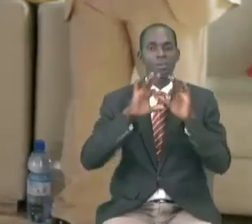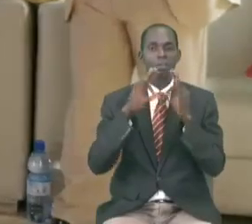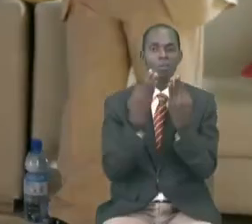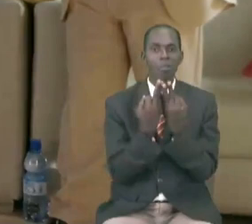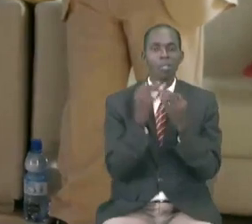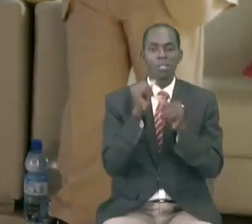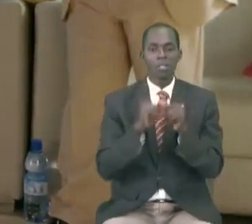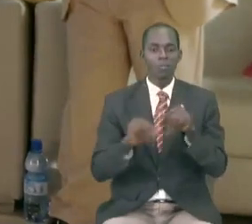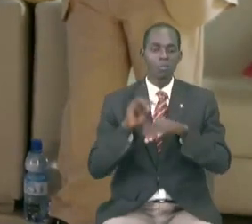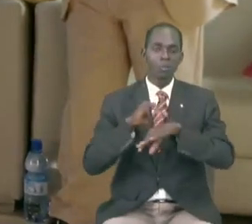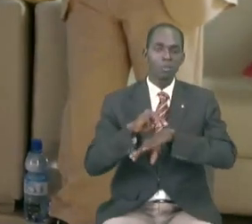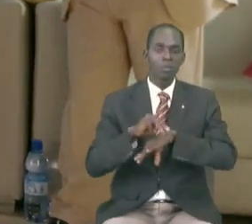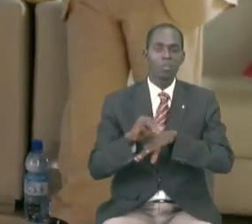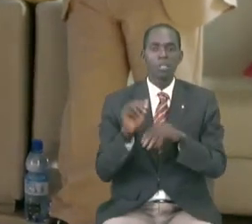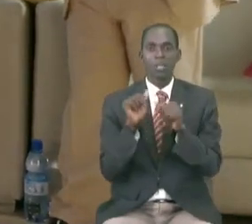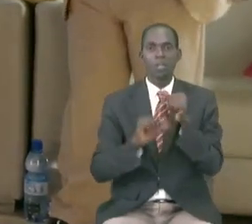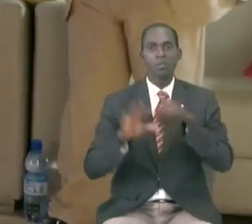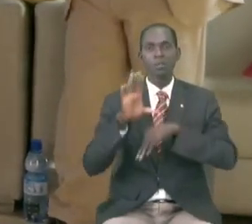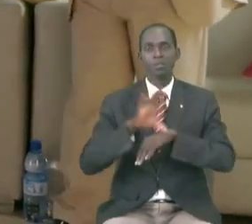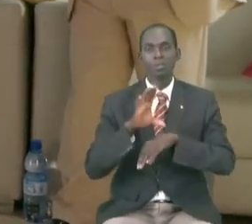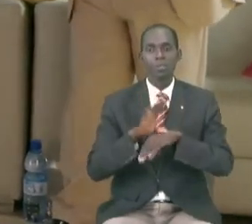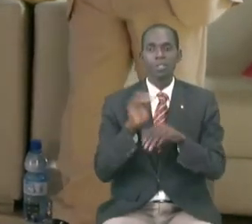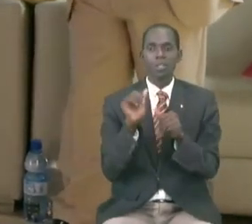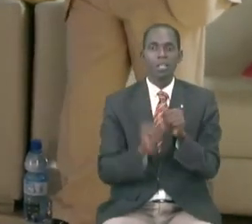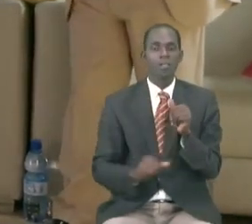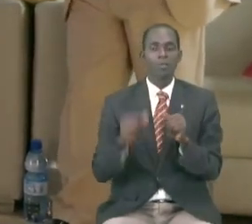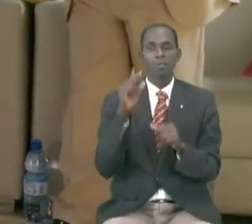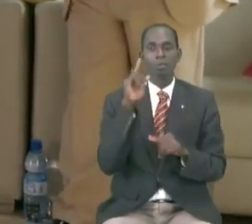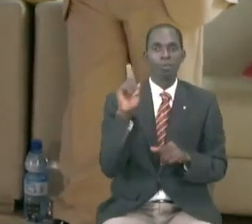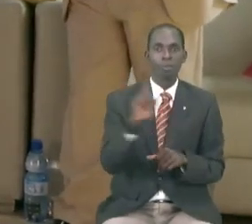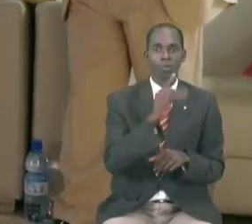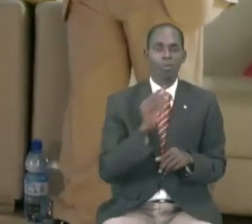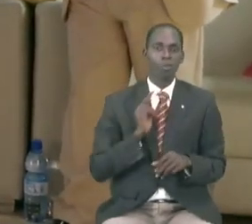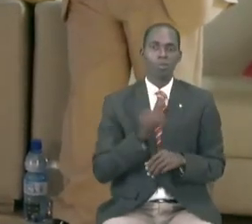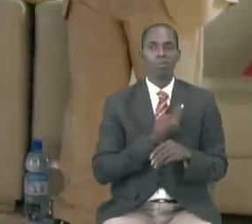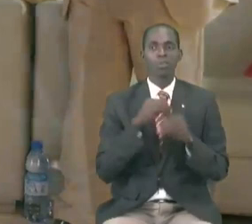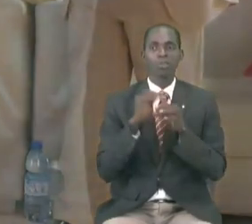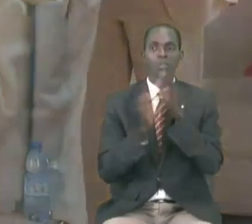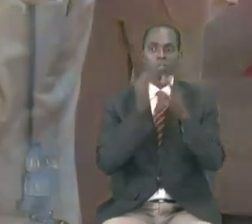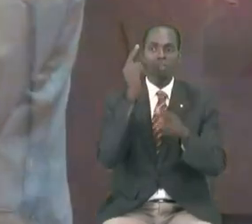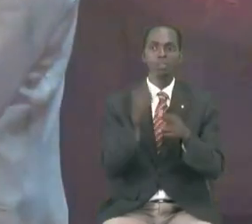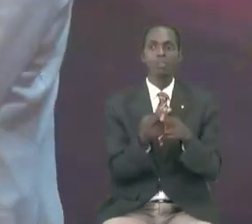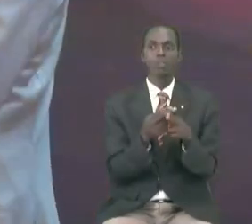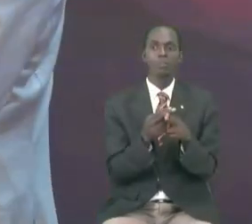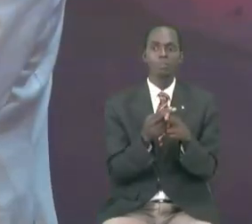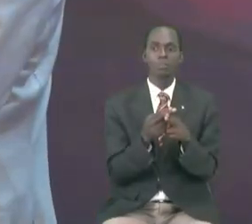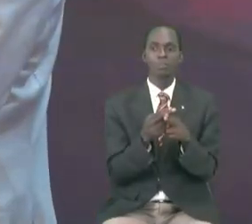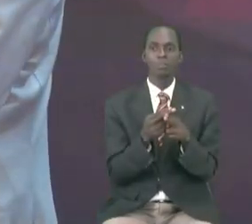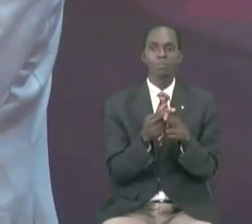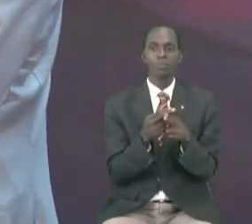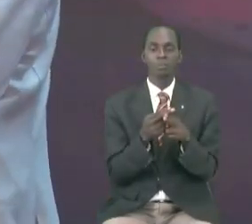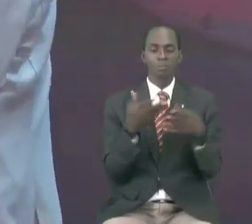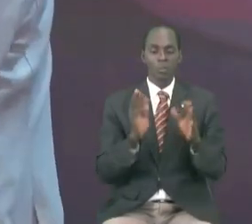name. Let's have a word of prayer. Father, we bless your name because you've gathered us